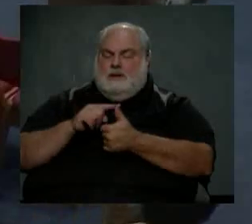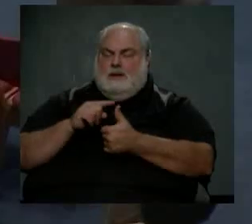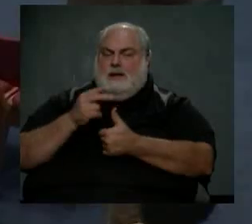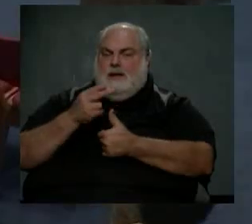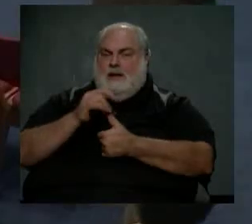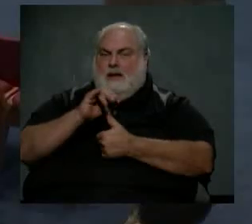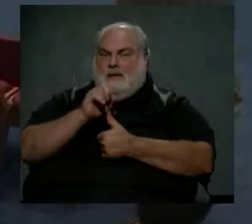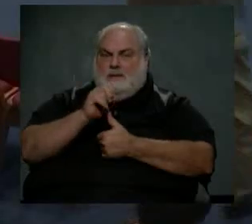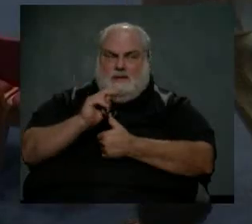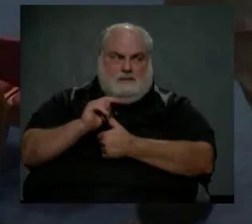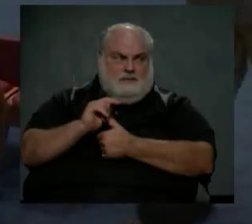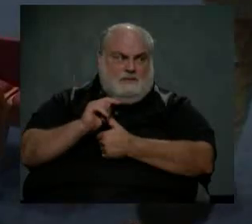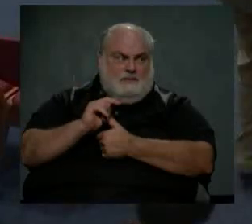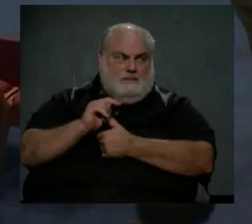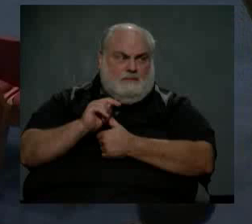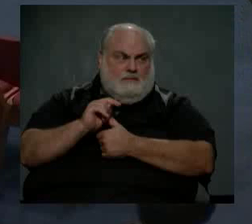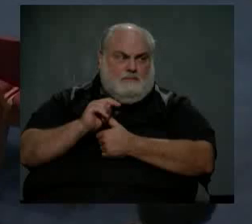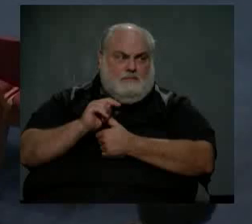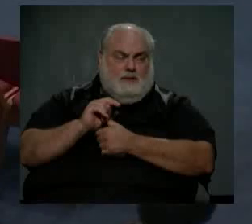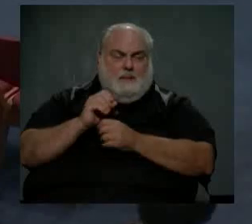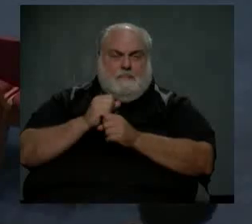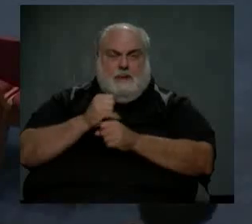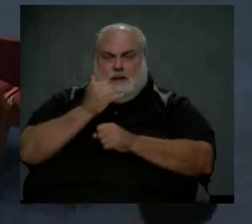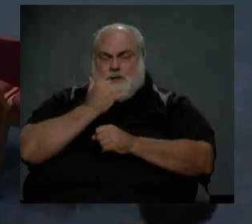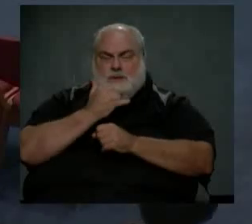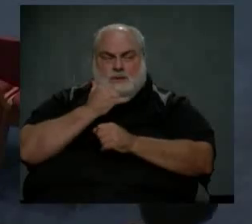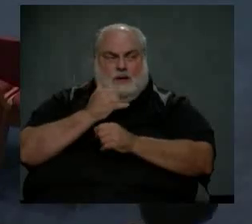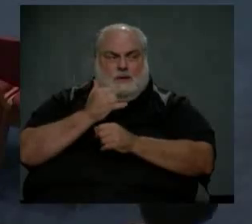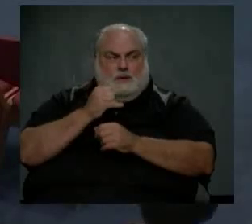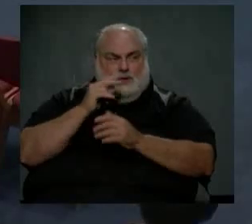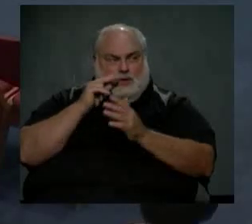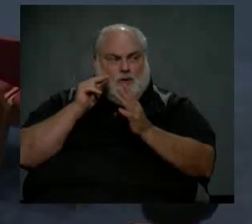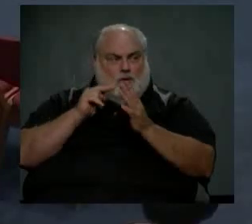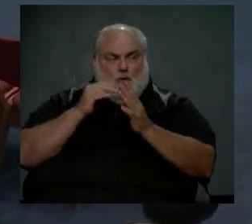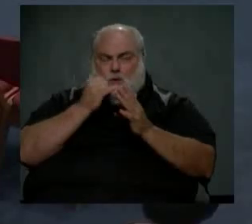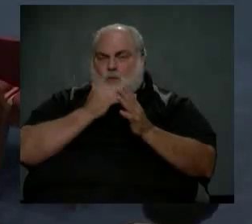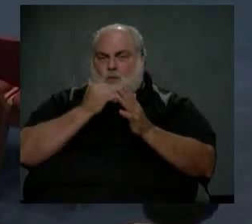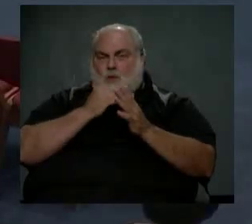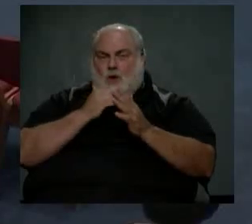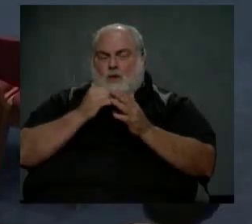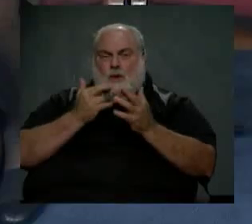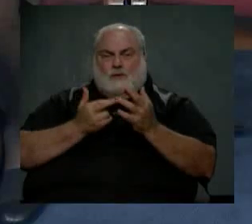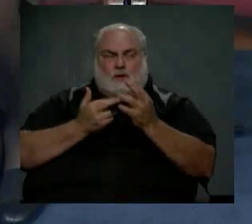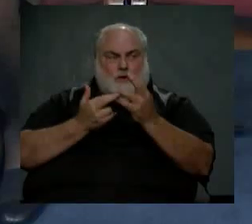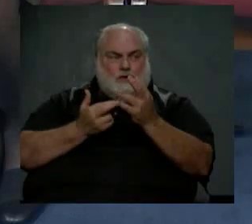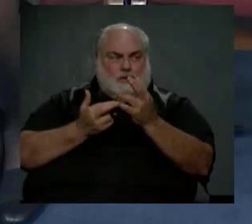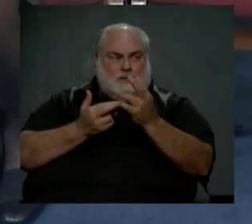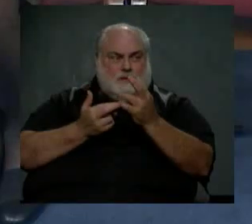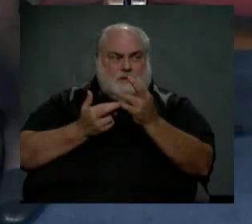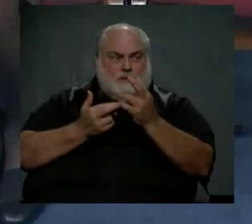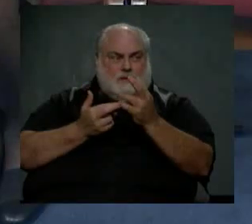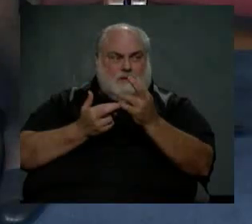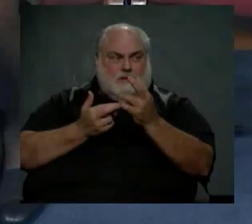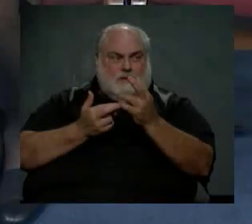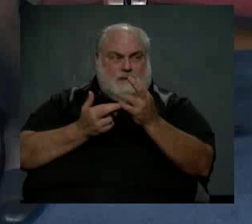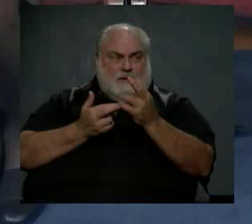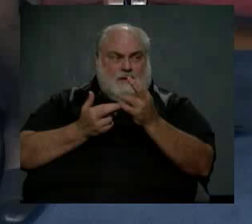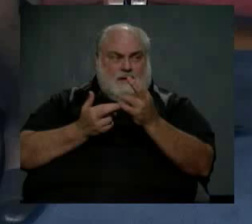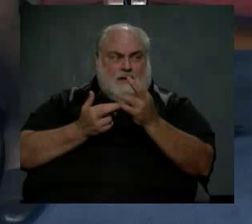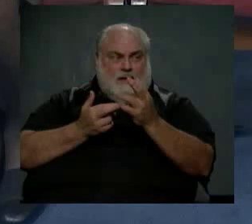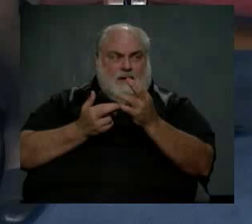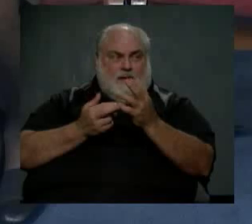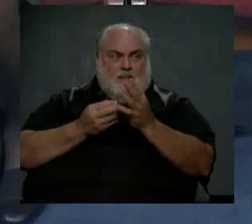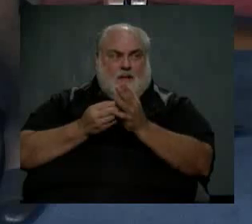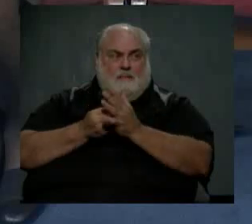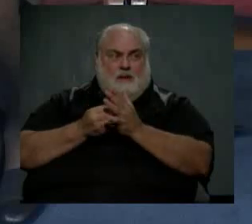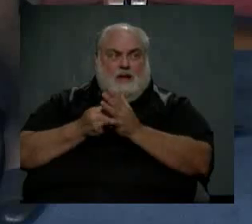Adcock. Let me correct something I said. I was looking at the money on the wrong resolution. That is the money just in